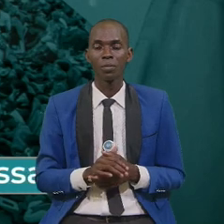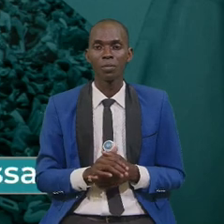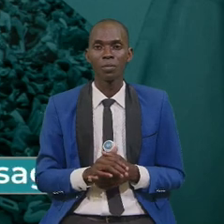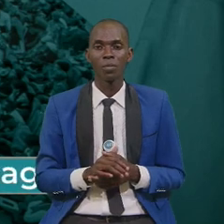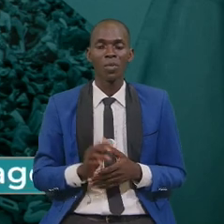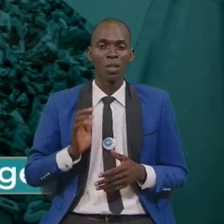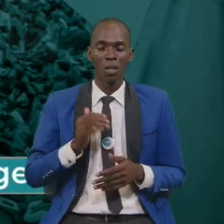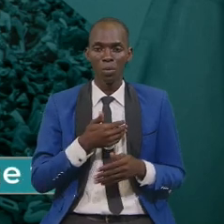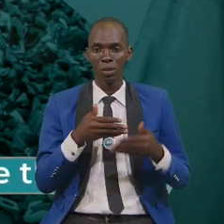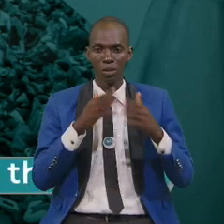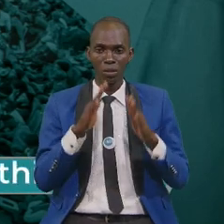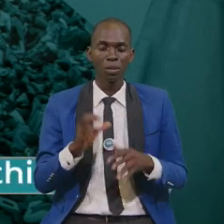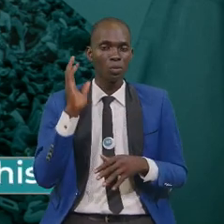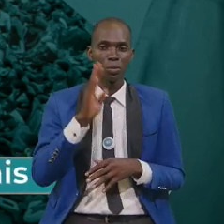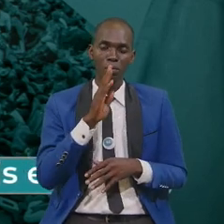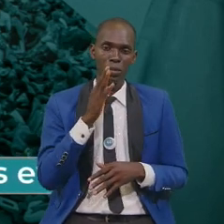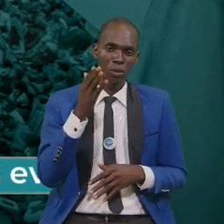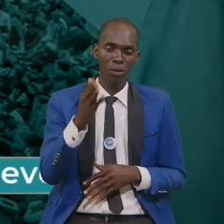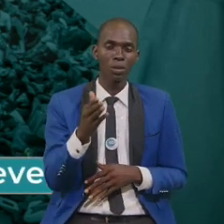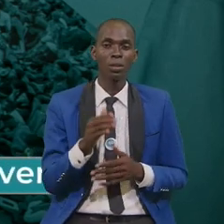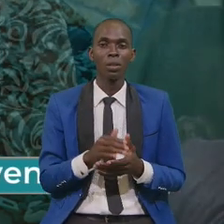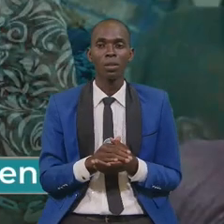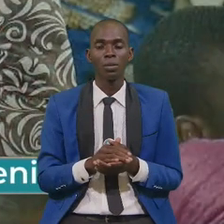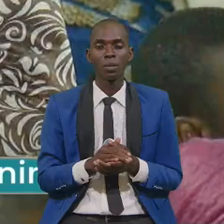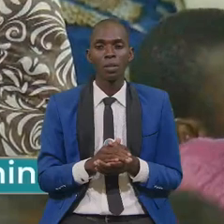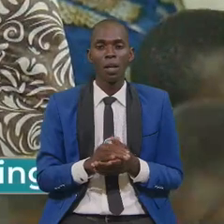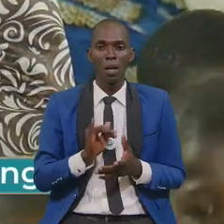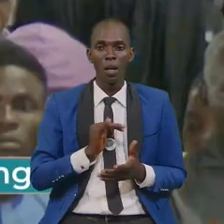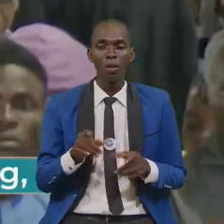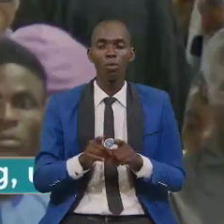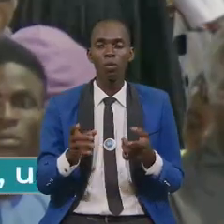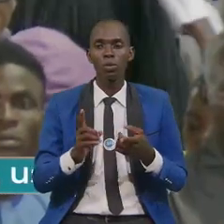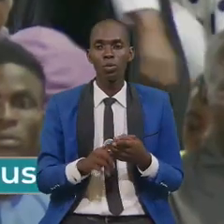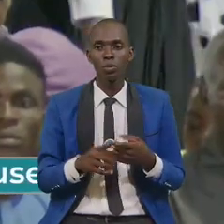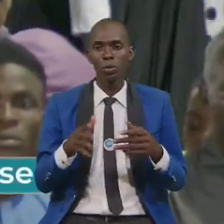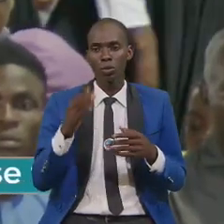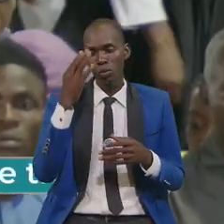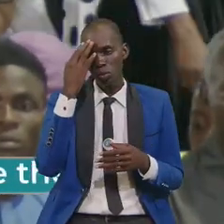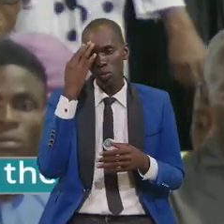with Jesus. May I need to let you understand that there are special things,